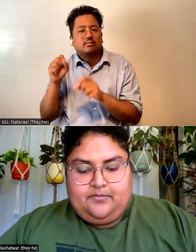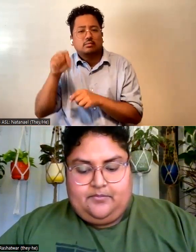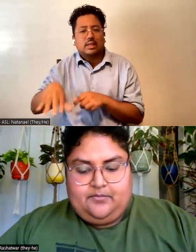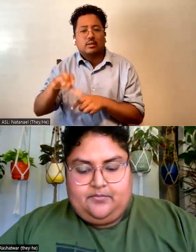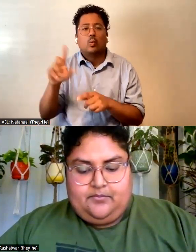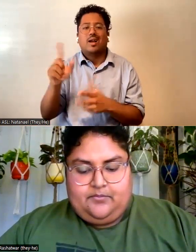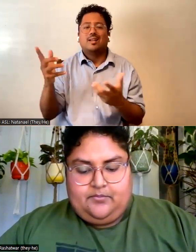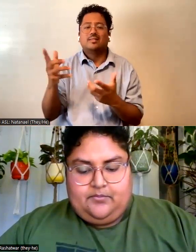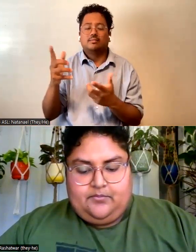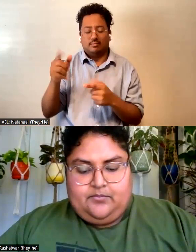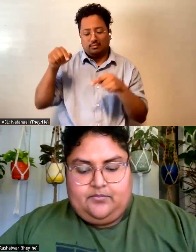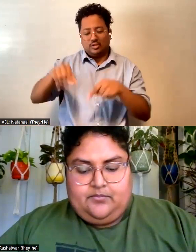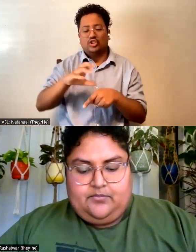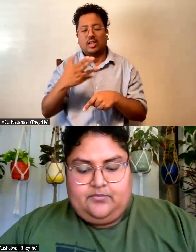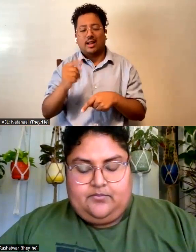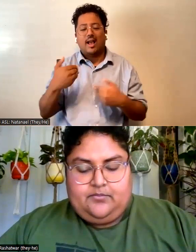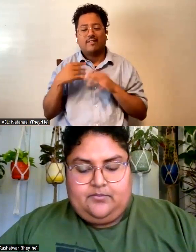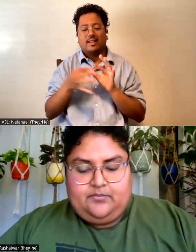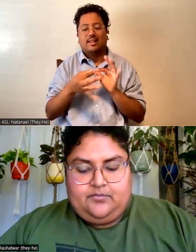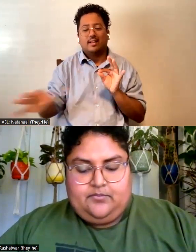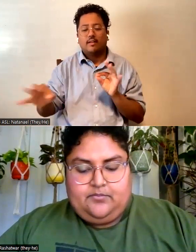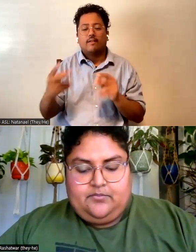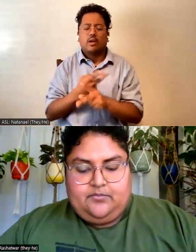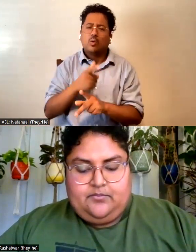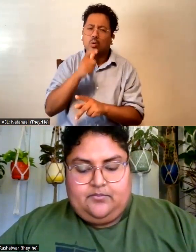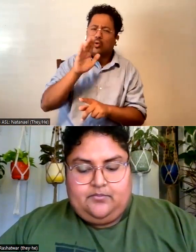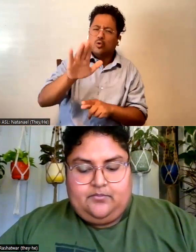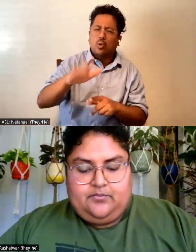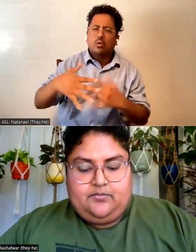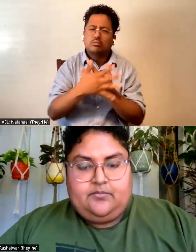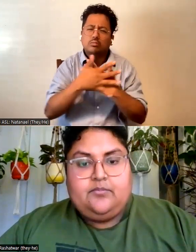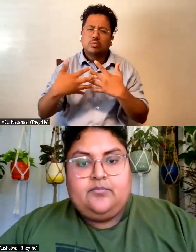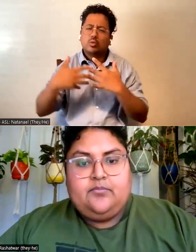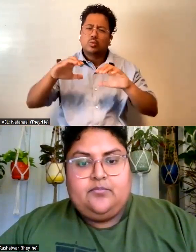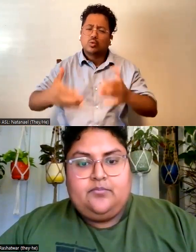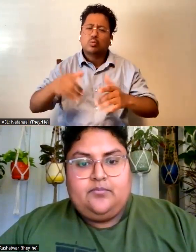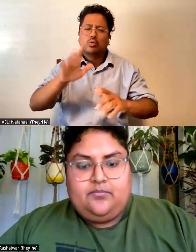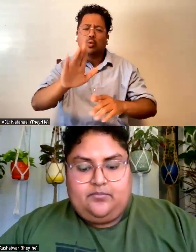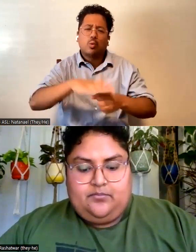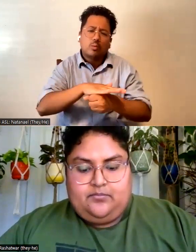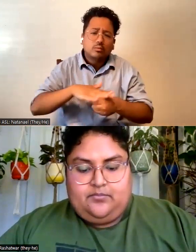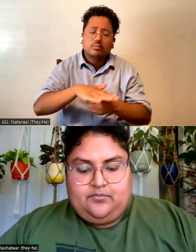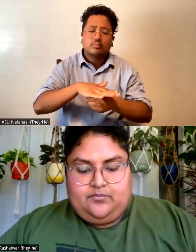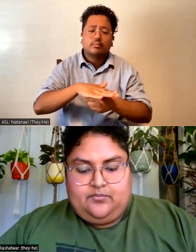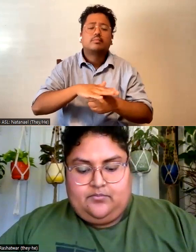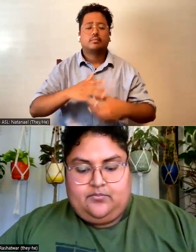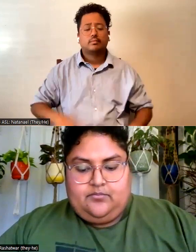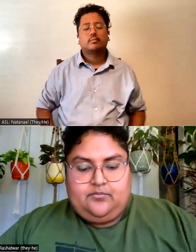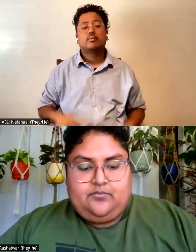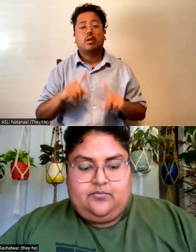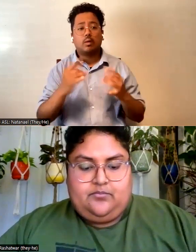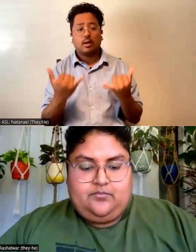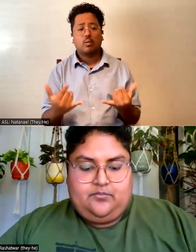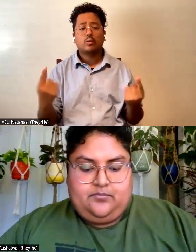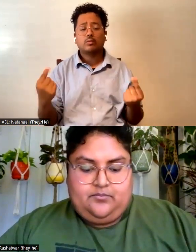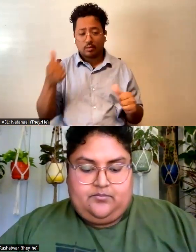share that with each other. So before we get into our guests, one more thing. I do want to let you all know that as part of